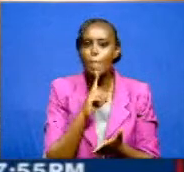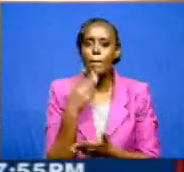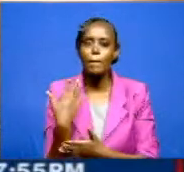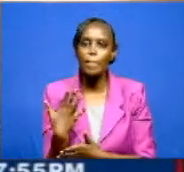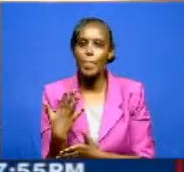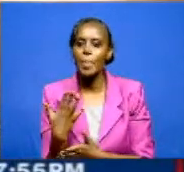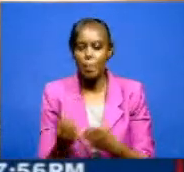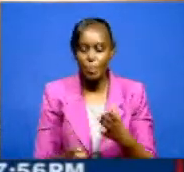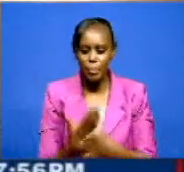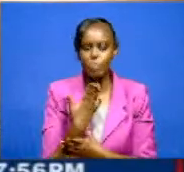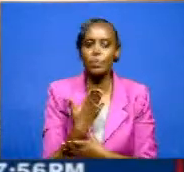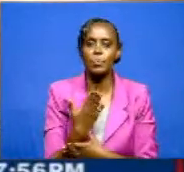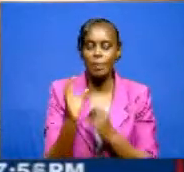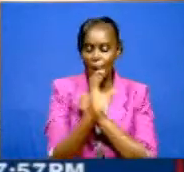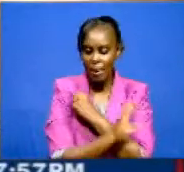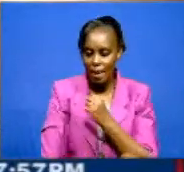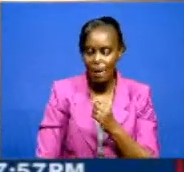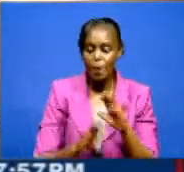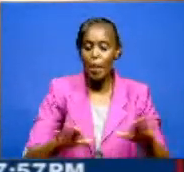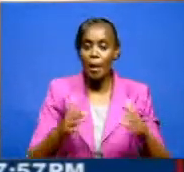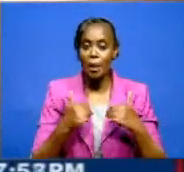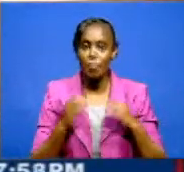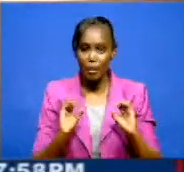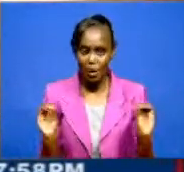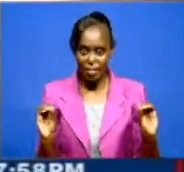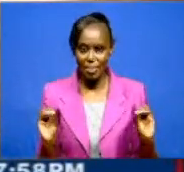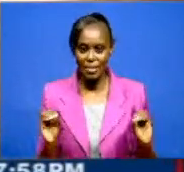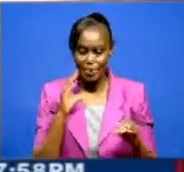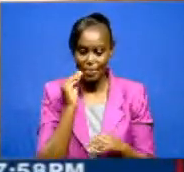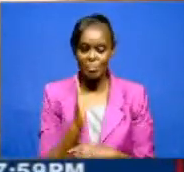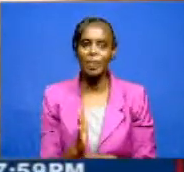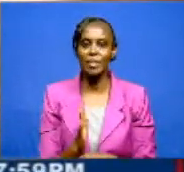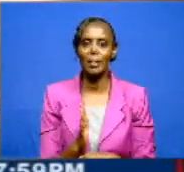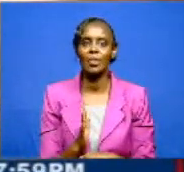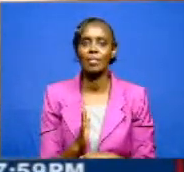producing in this country had no market. Mr. Speaker,